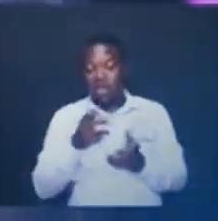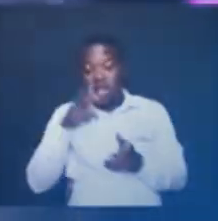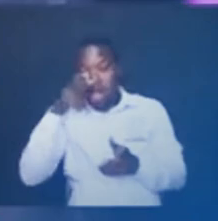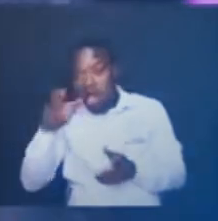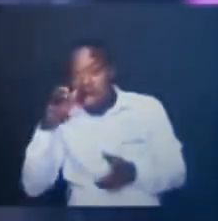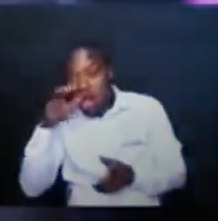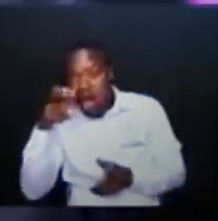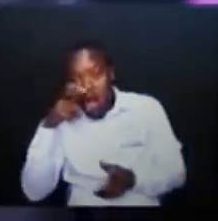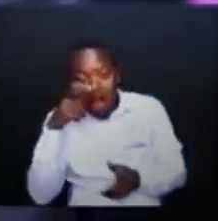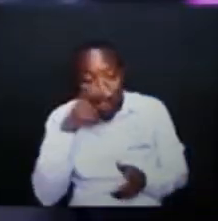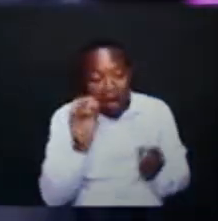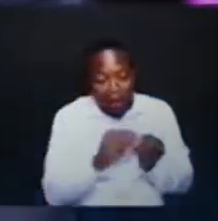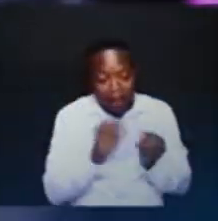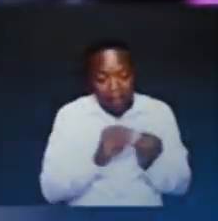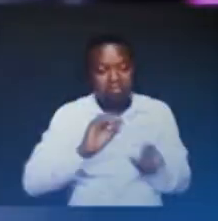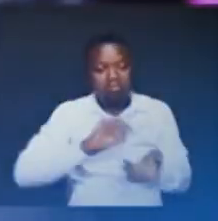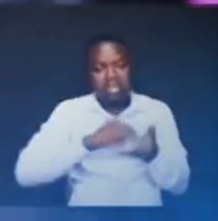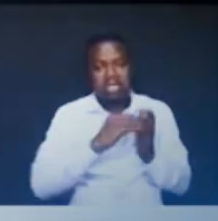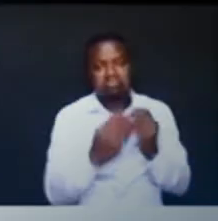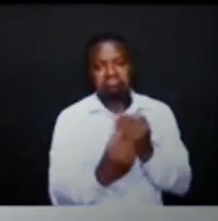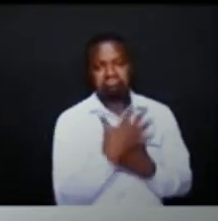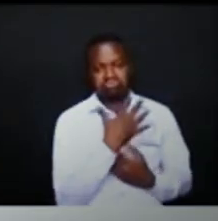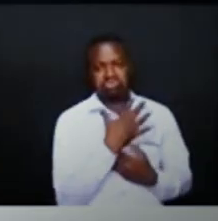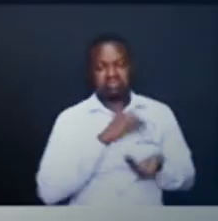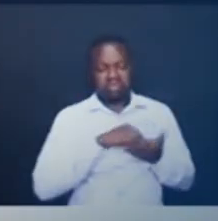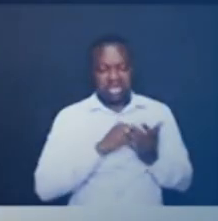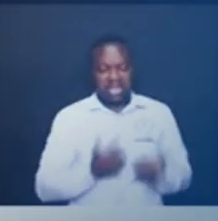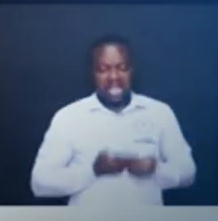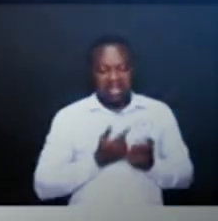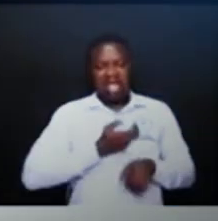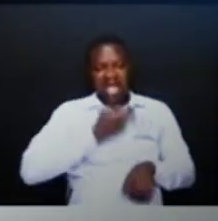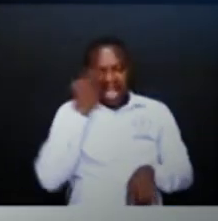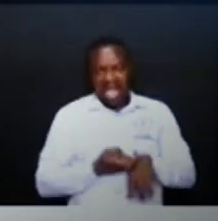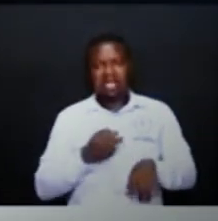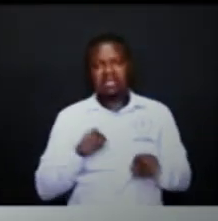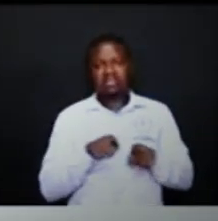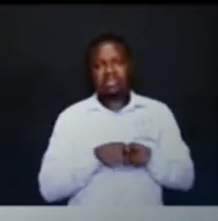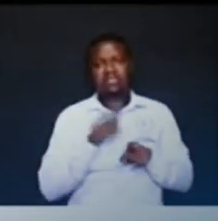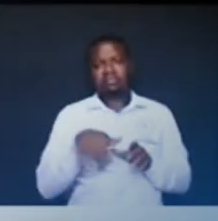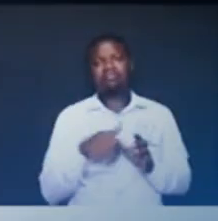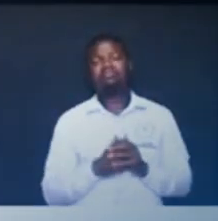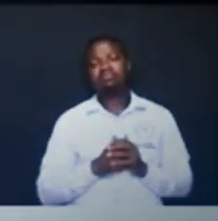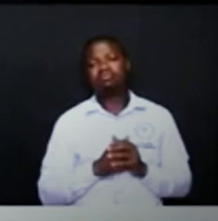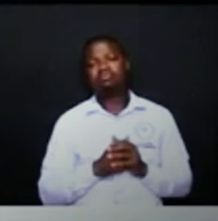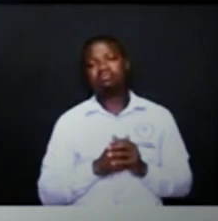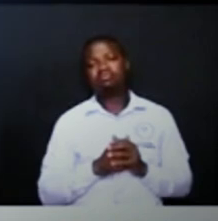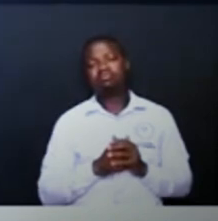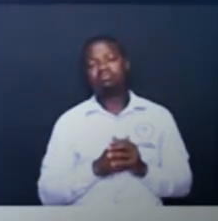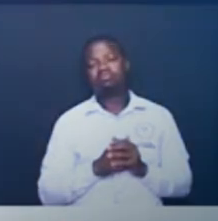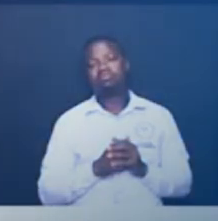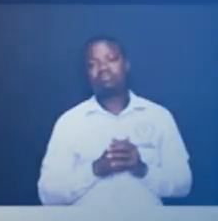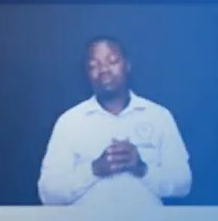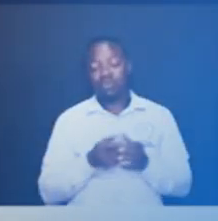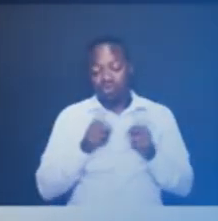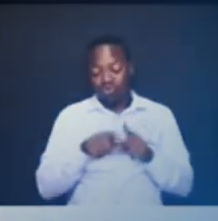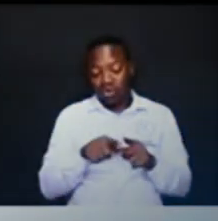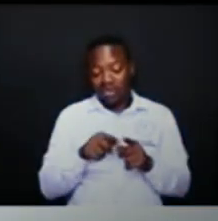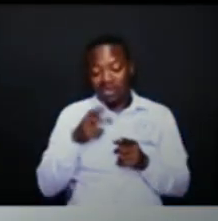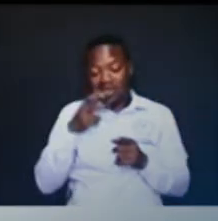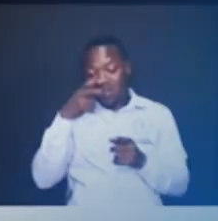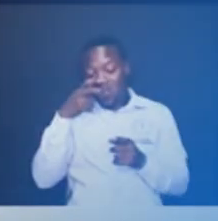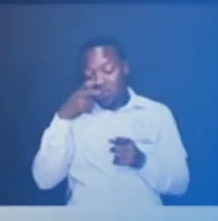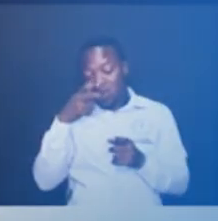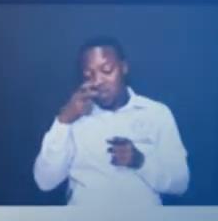all of us. So, my, your timono, no matter what, she and a prayer, I said, no, ma, a bayer, dear, my yenina. when there are corrupt